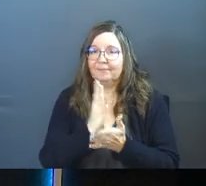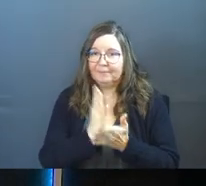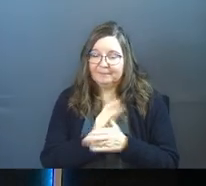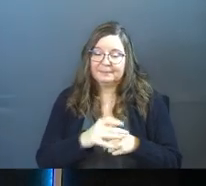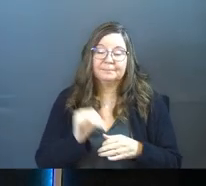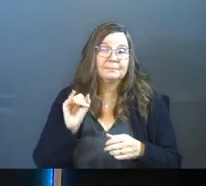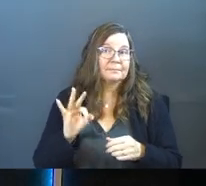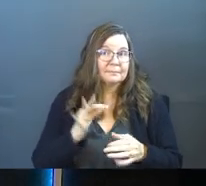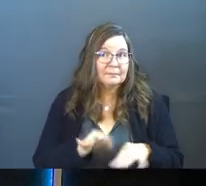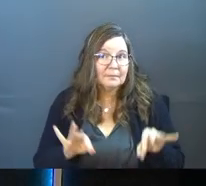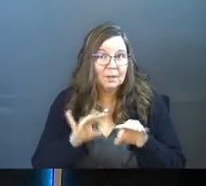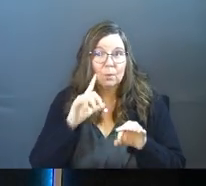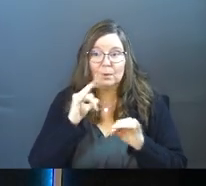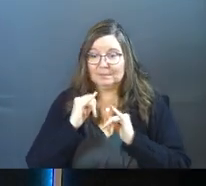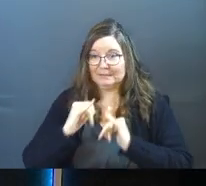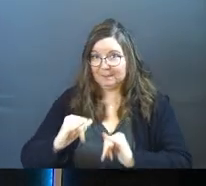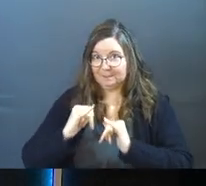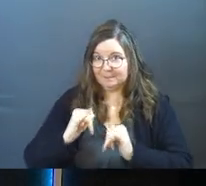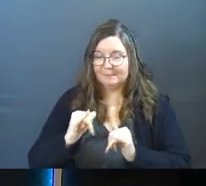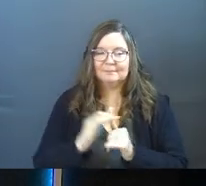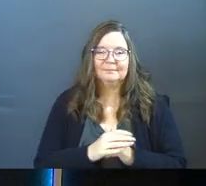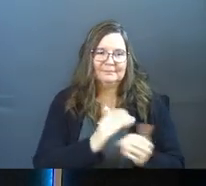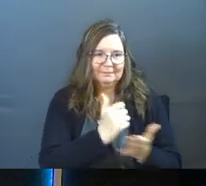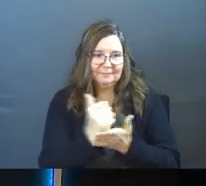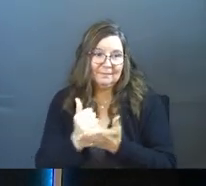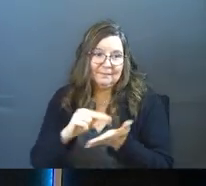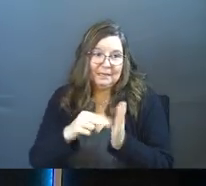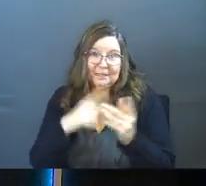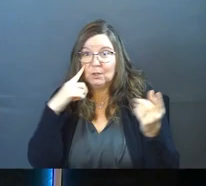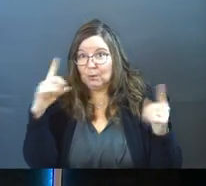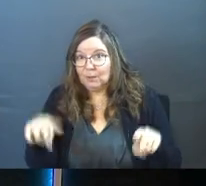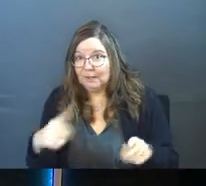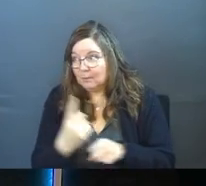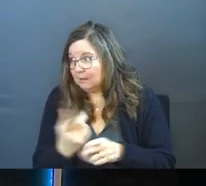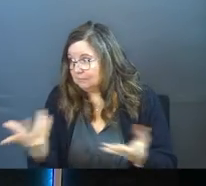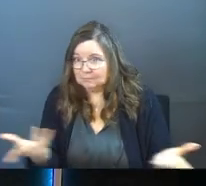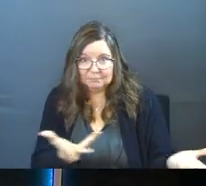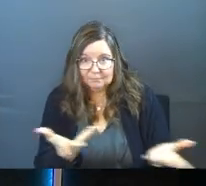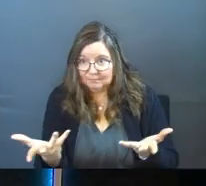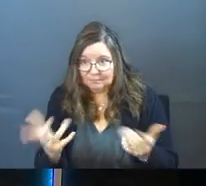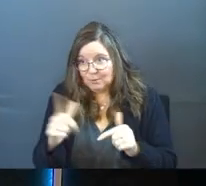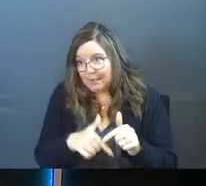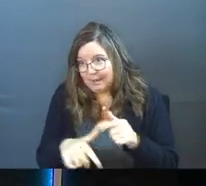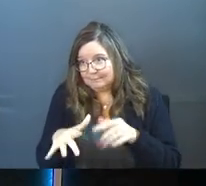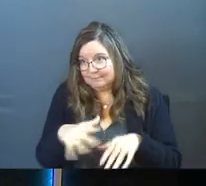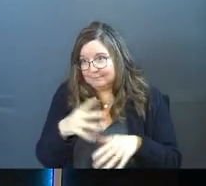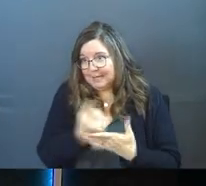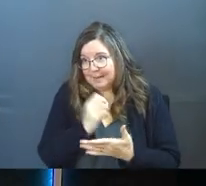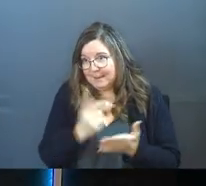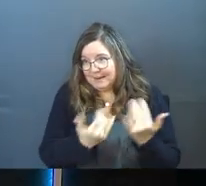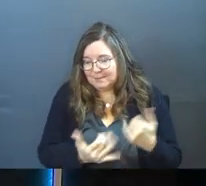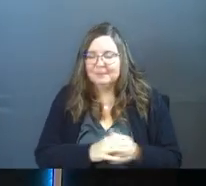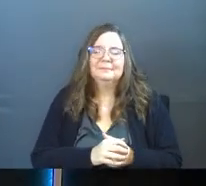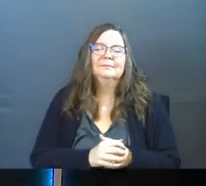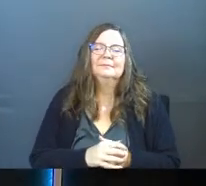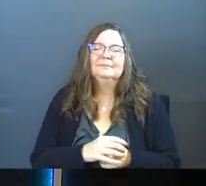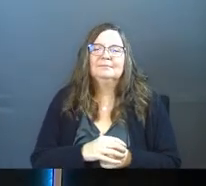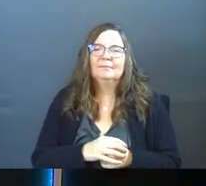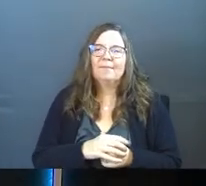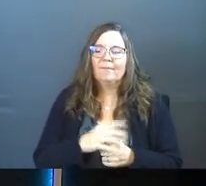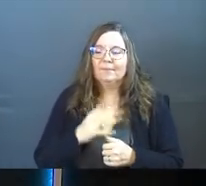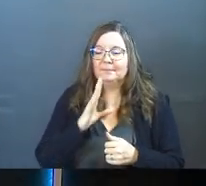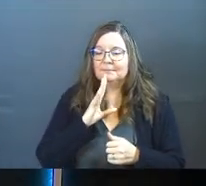So if it's important, so I think we're on the same page. Y'all said amen, which means agree, right? So you can't go back now. Let's talk about